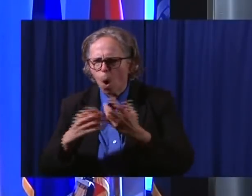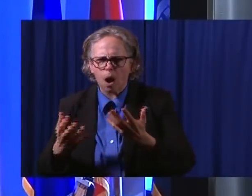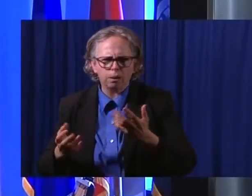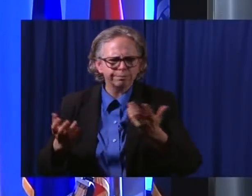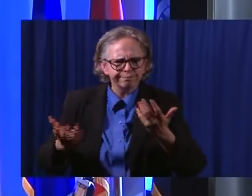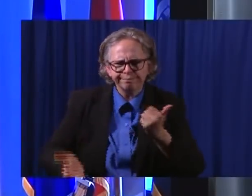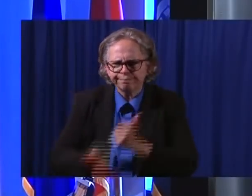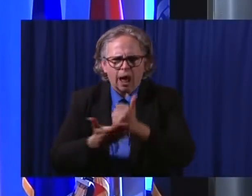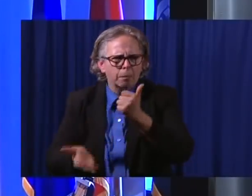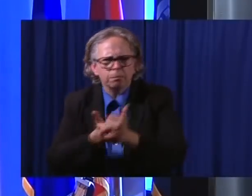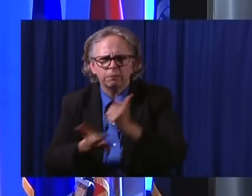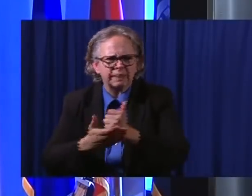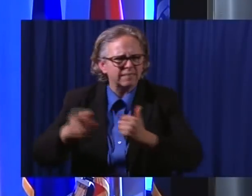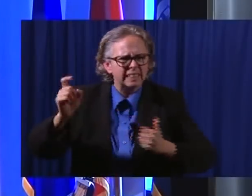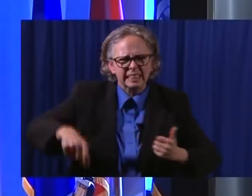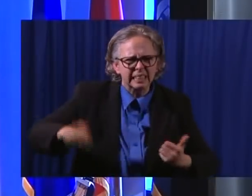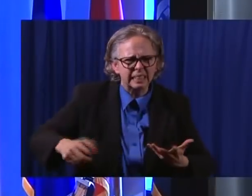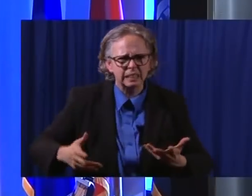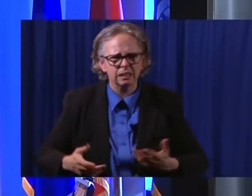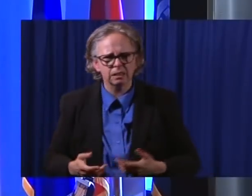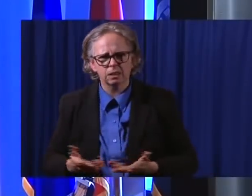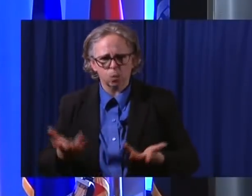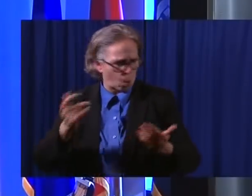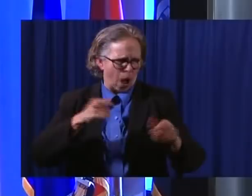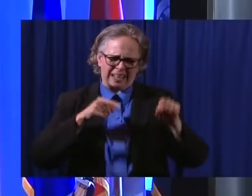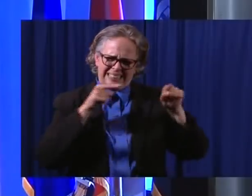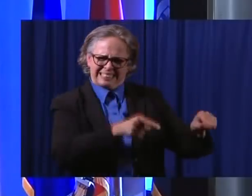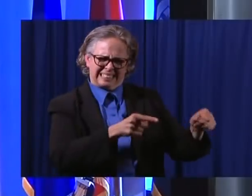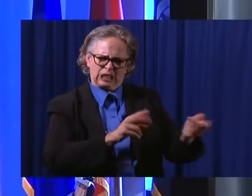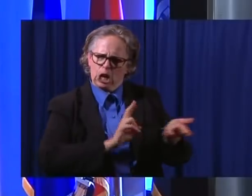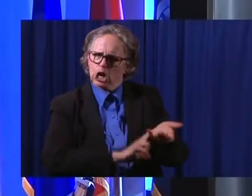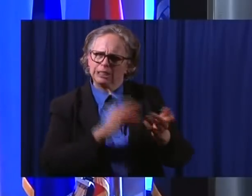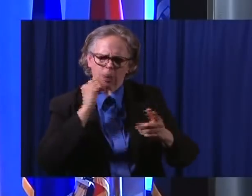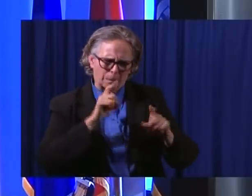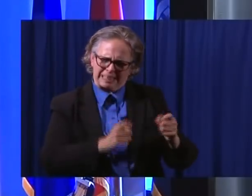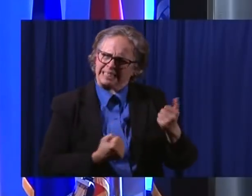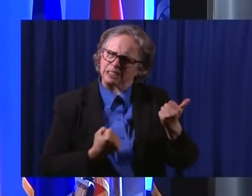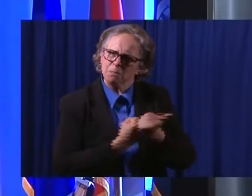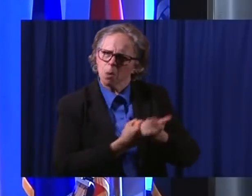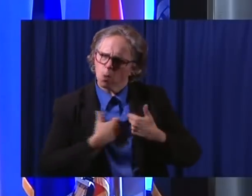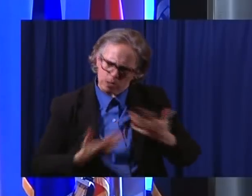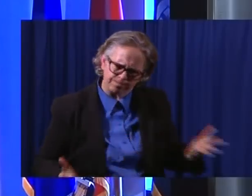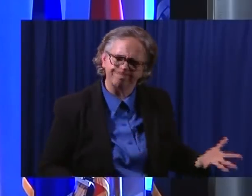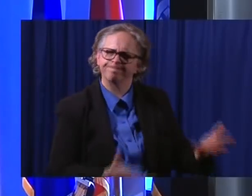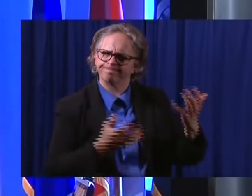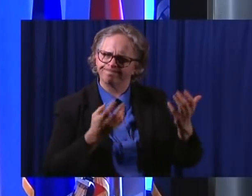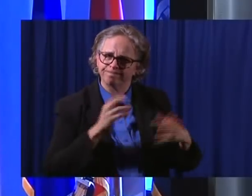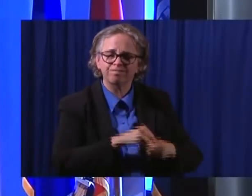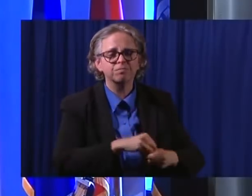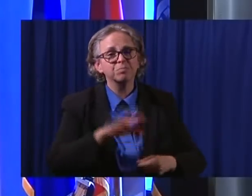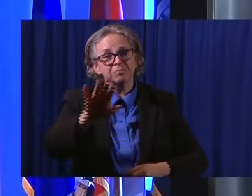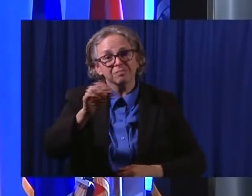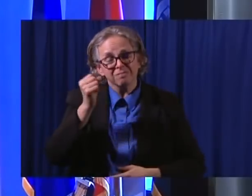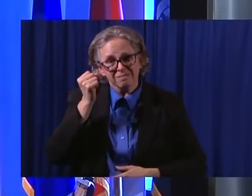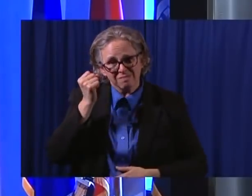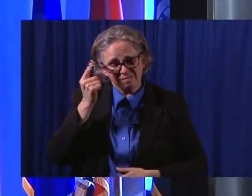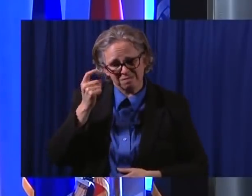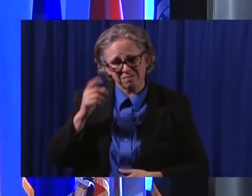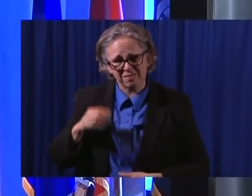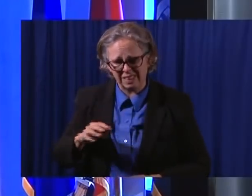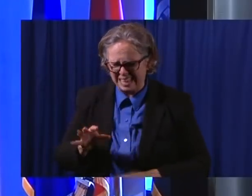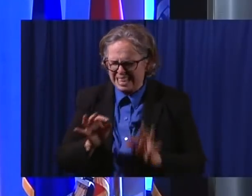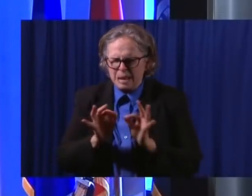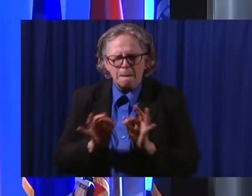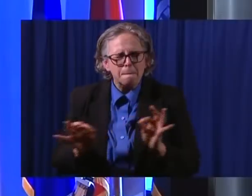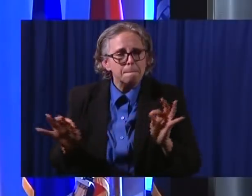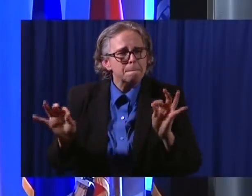we move into this new space of community testing. But we're committed to it because, as I mentioned, it's very important. It's very important. And in addition to